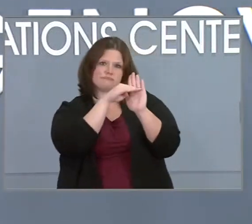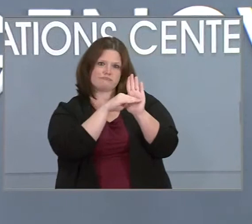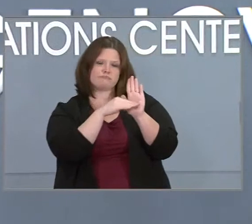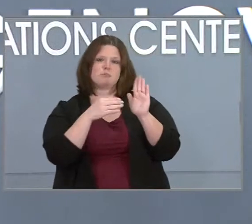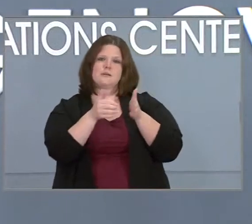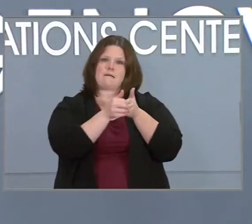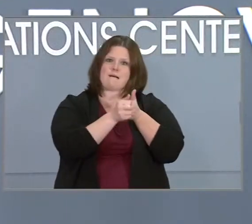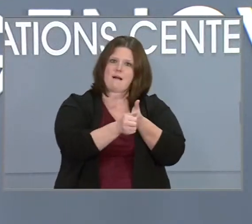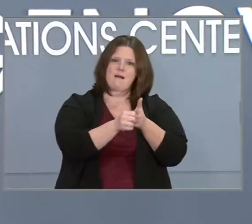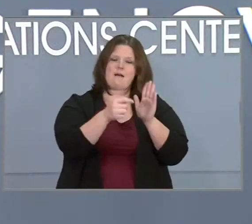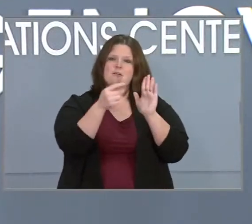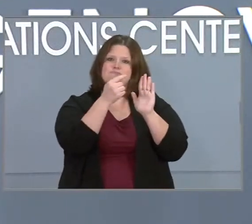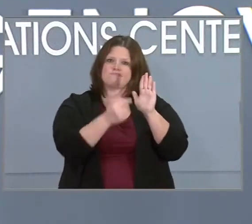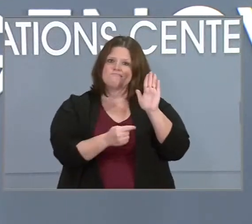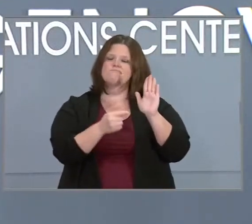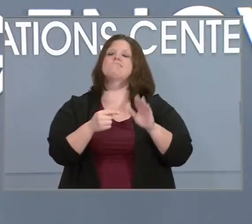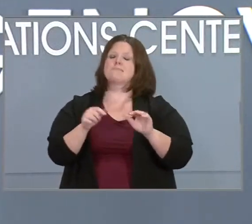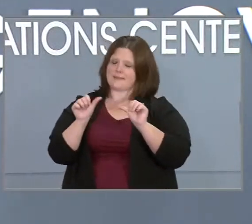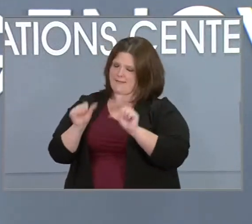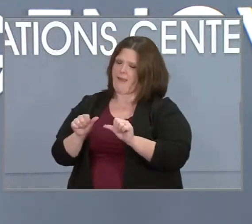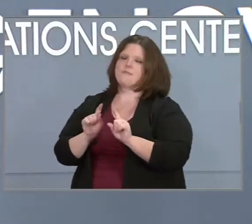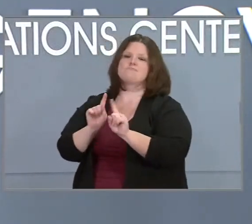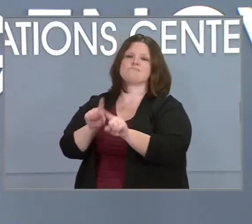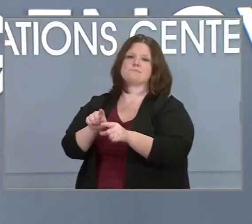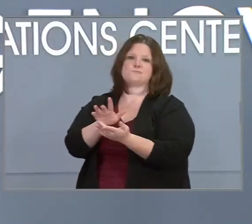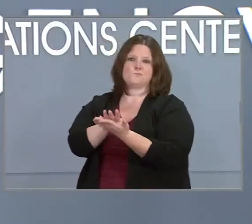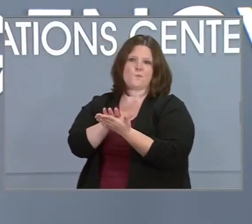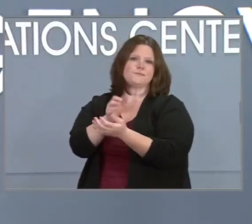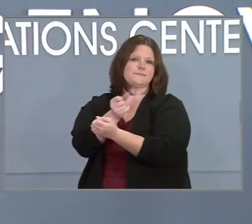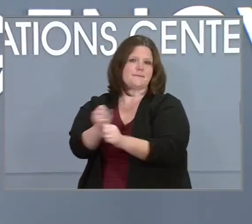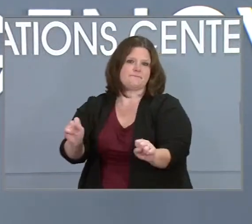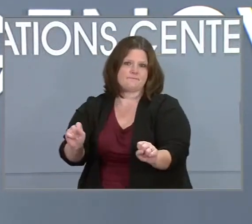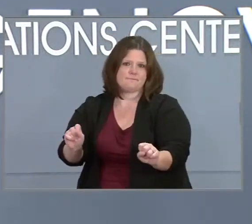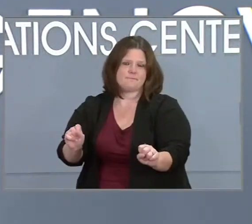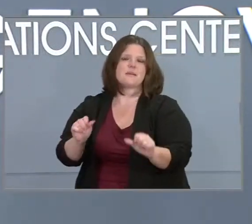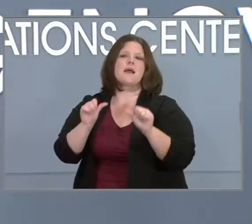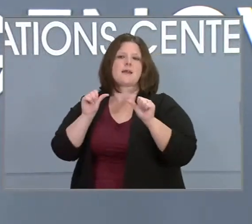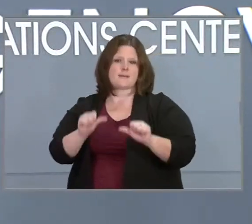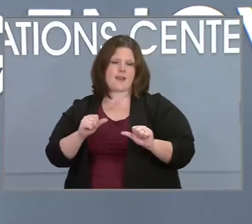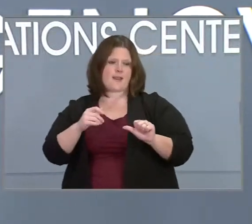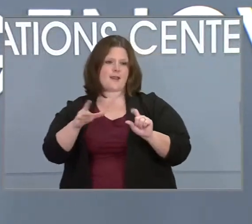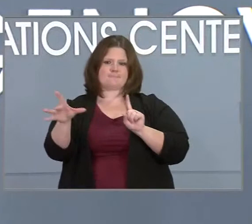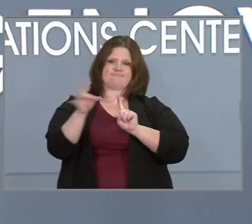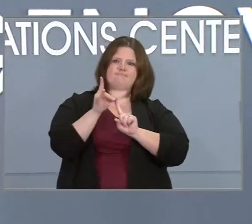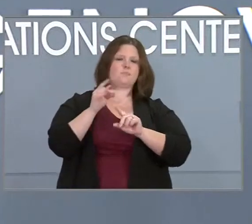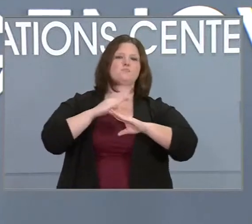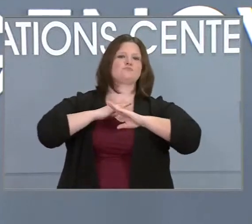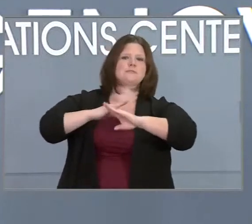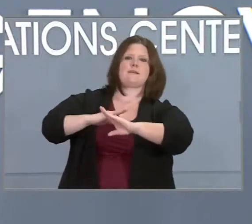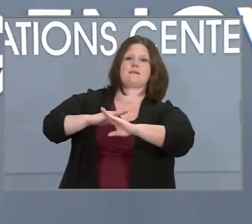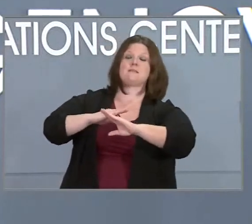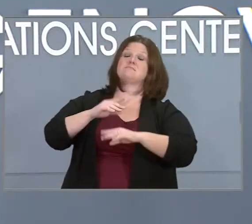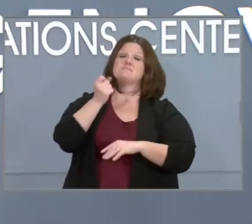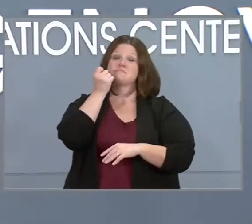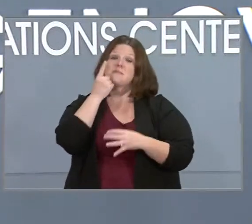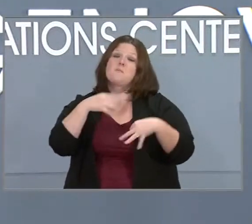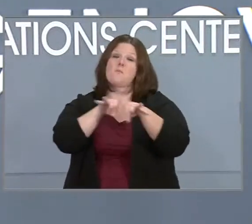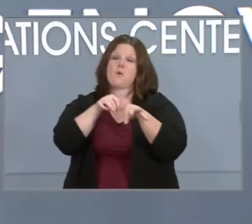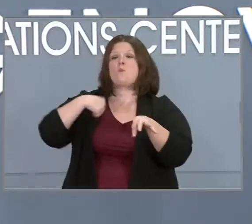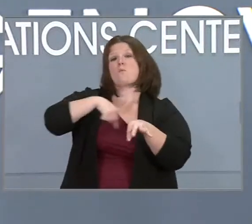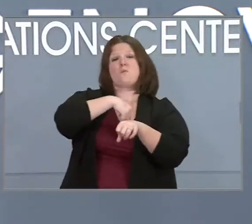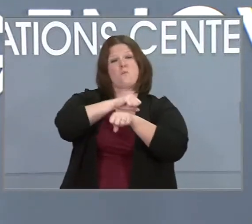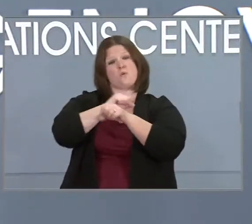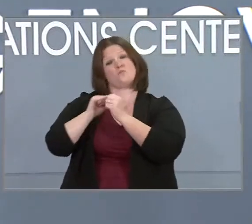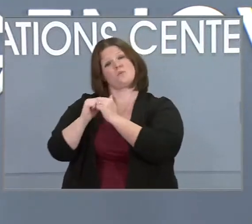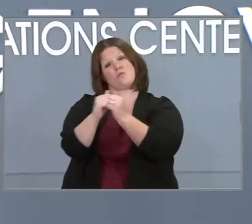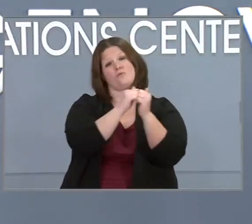that our kids can be in-person learning, can be safe, and can be protected. But we all need to work together to get this level